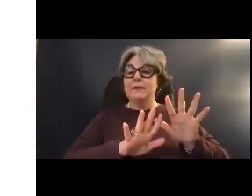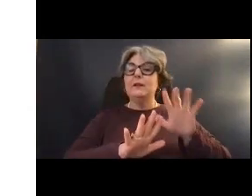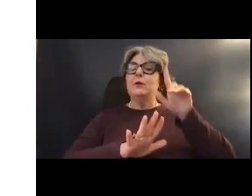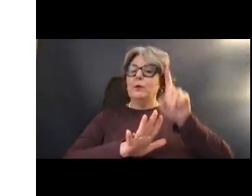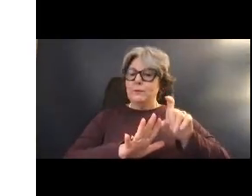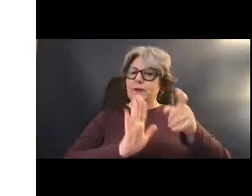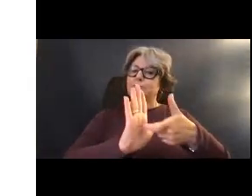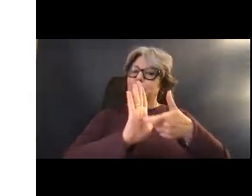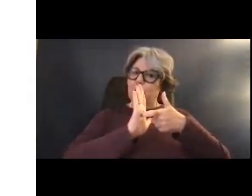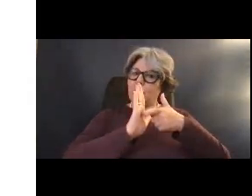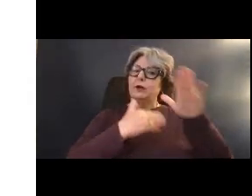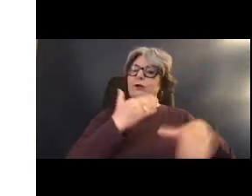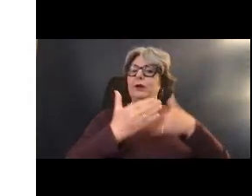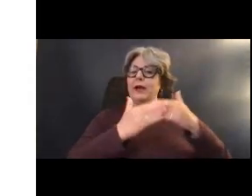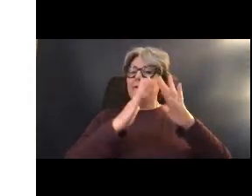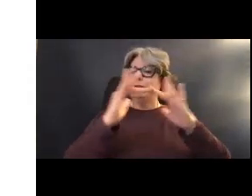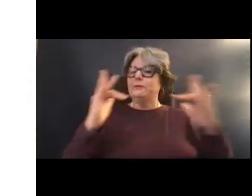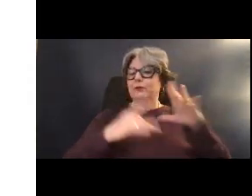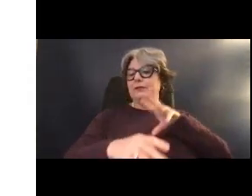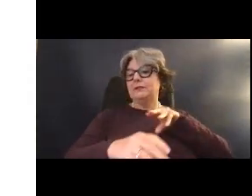this.